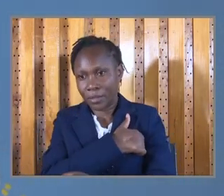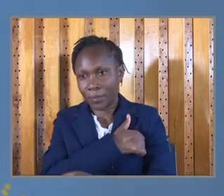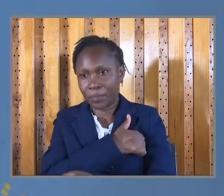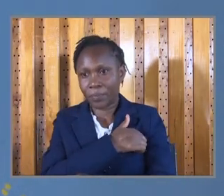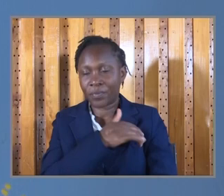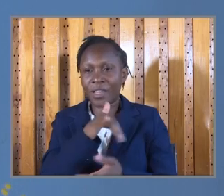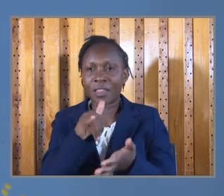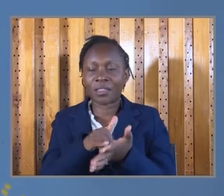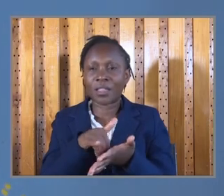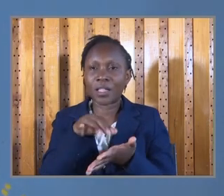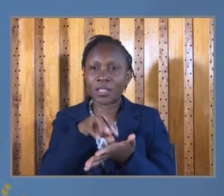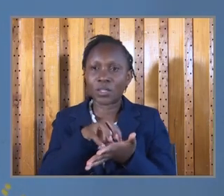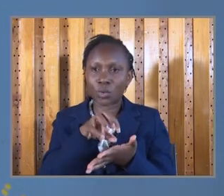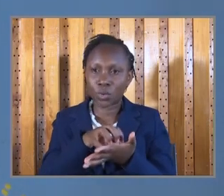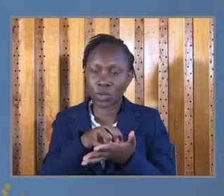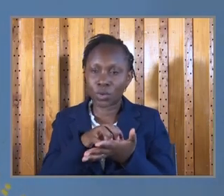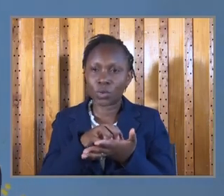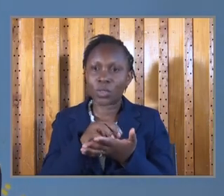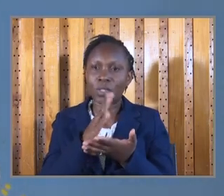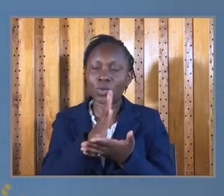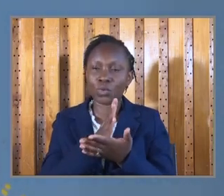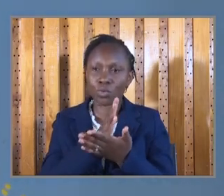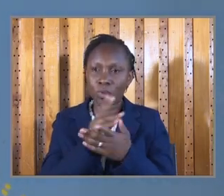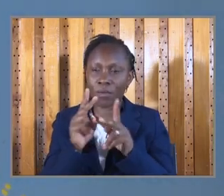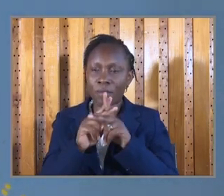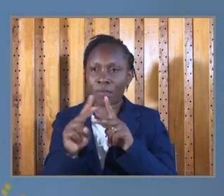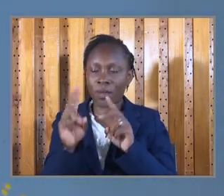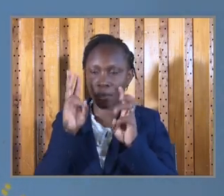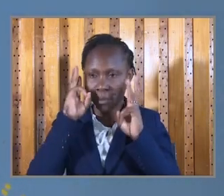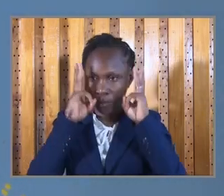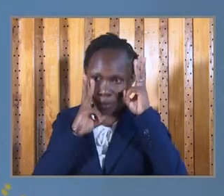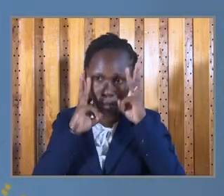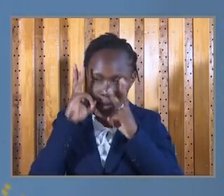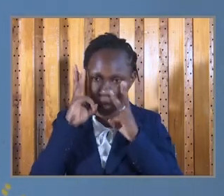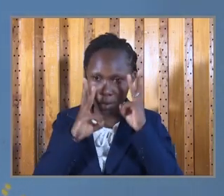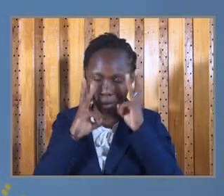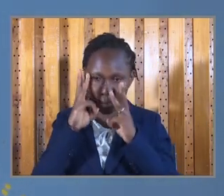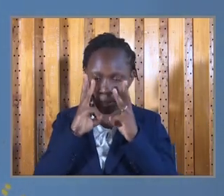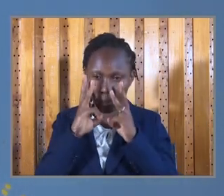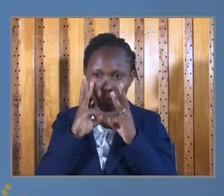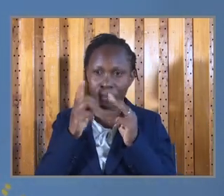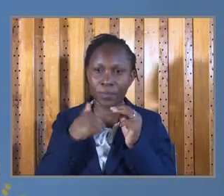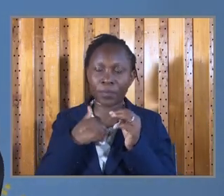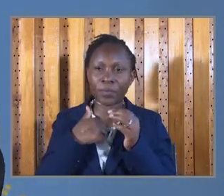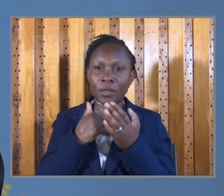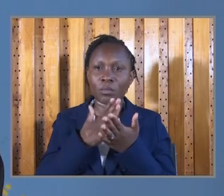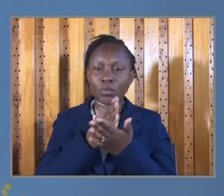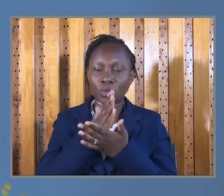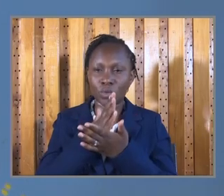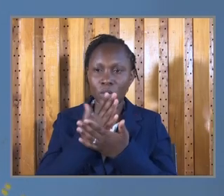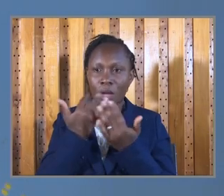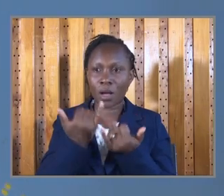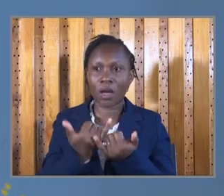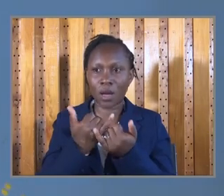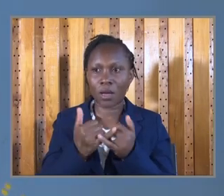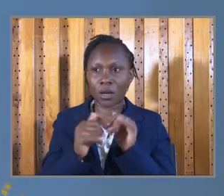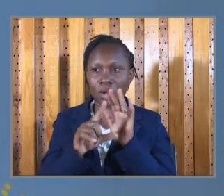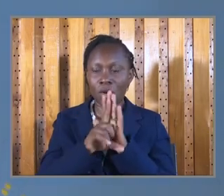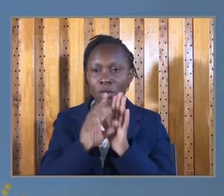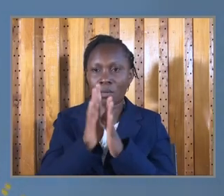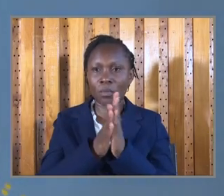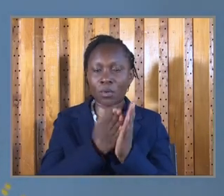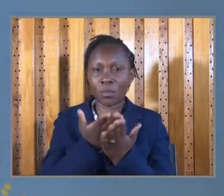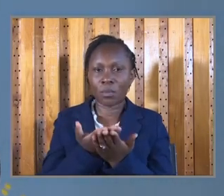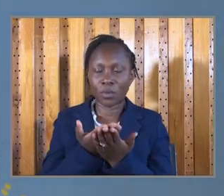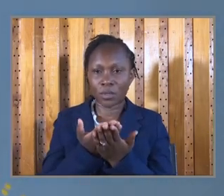situation is deeply, deeply, deeply worrying. Our modeling shows that current global policies are leading us towards a